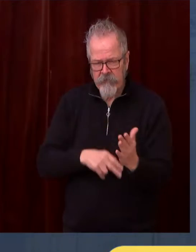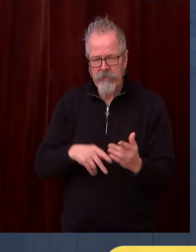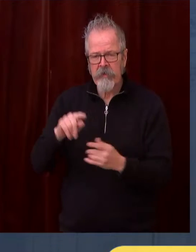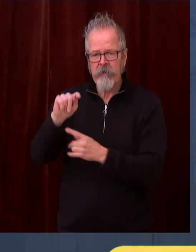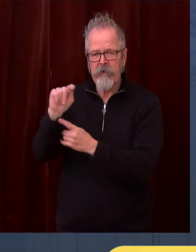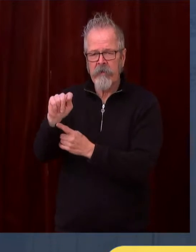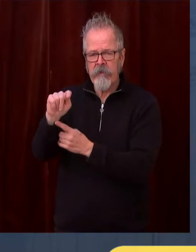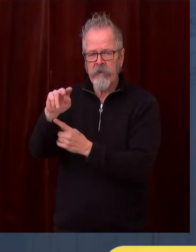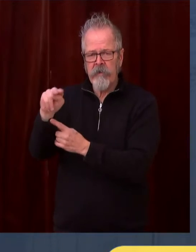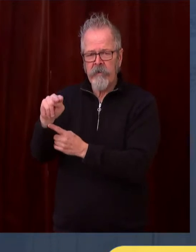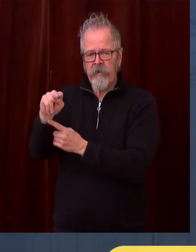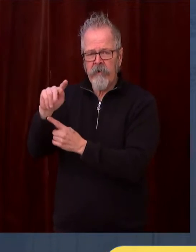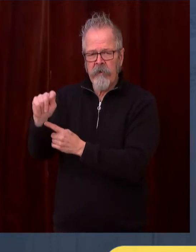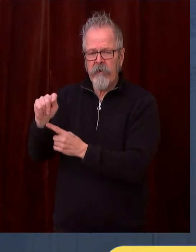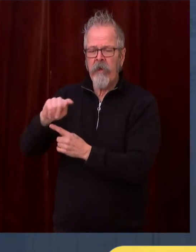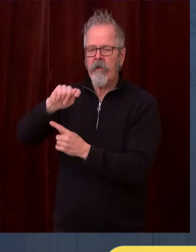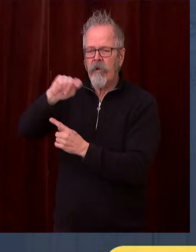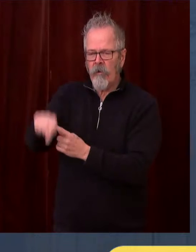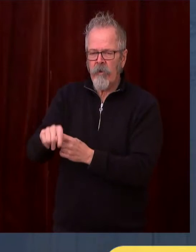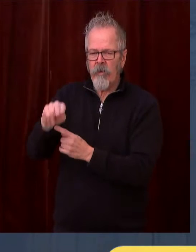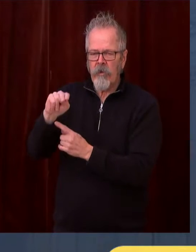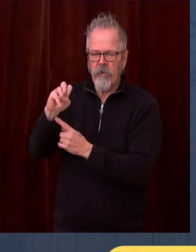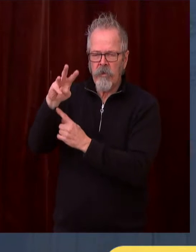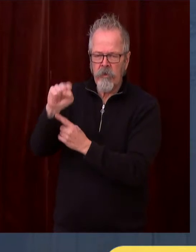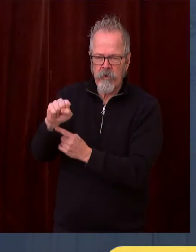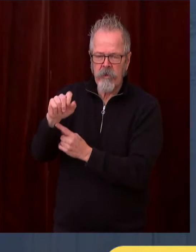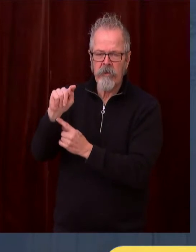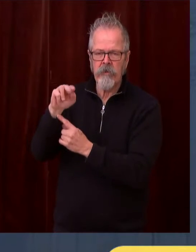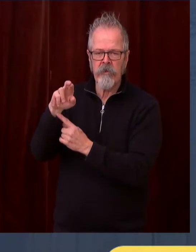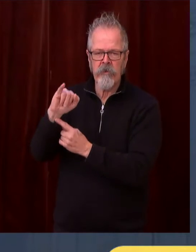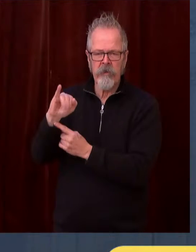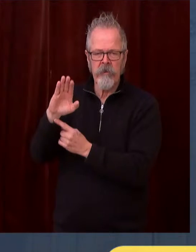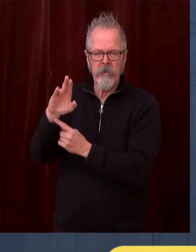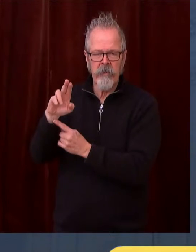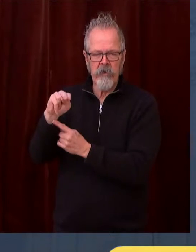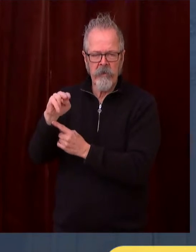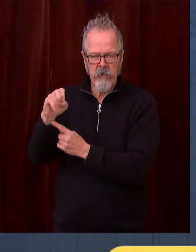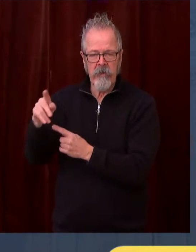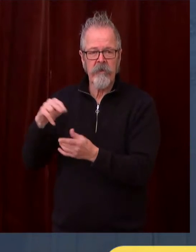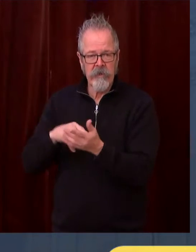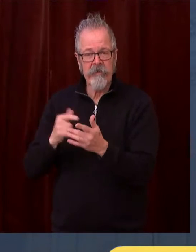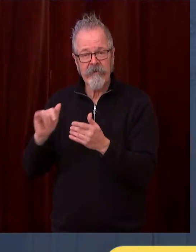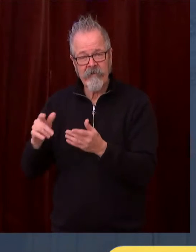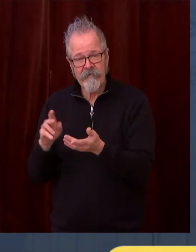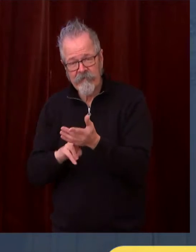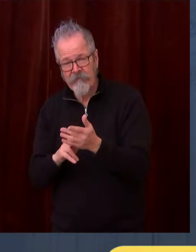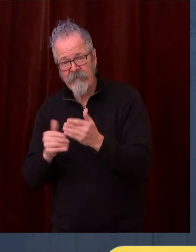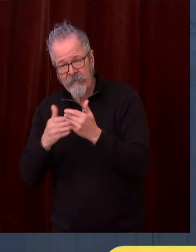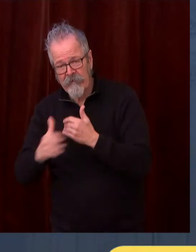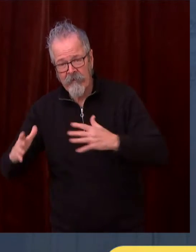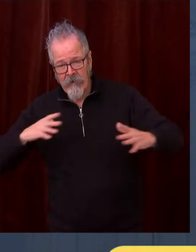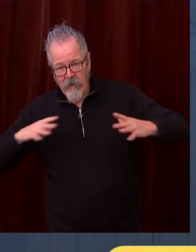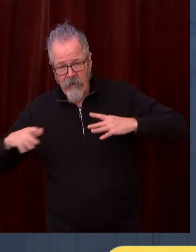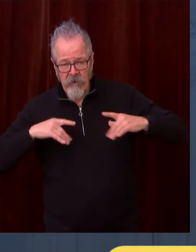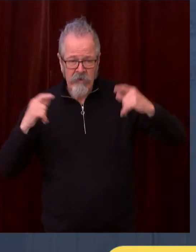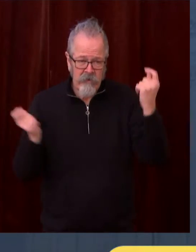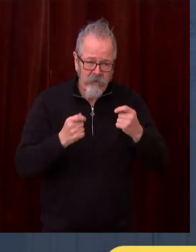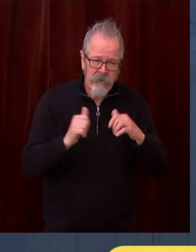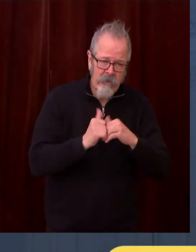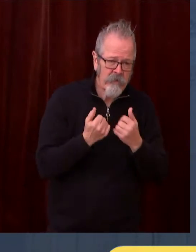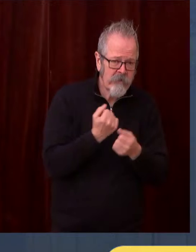the season that we're entering into and how celebrating the season in a safe way, which might be a little